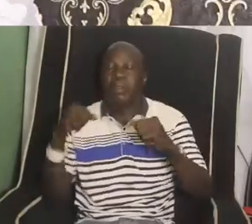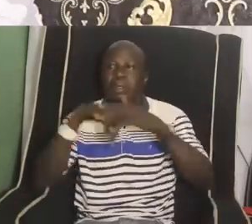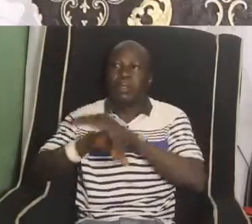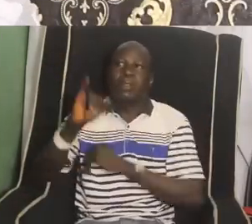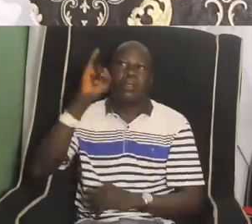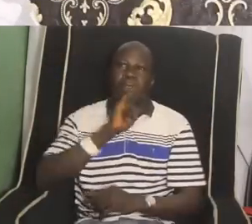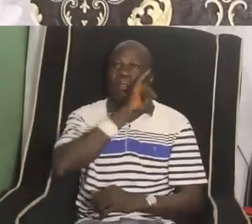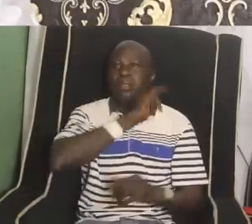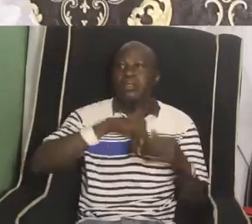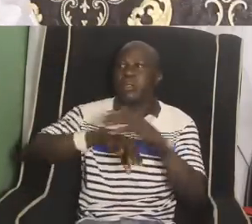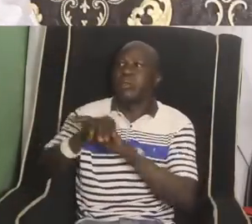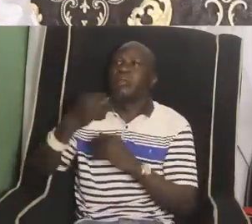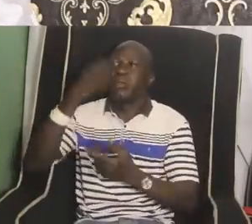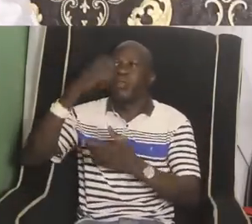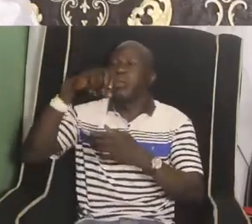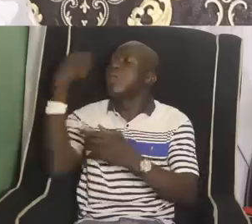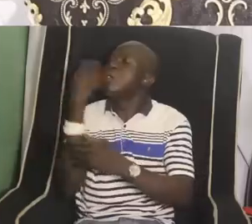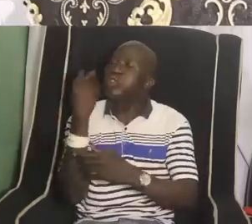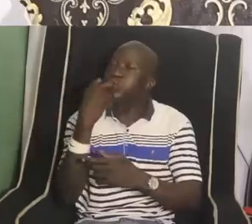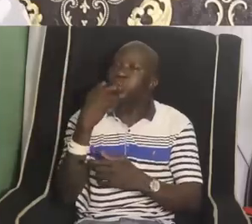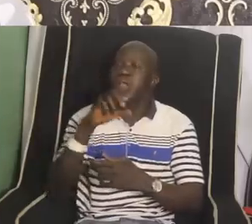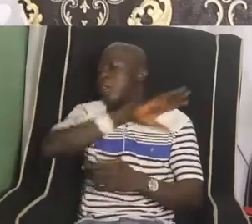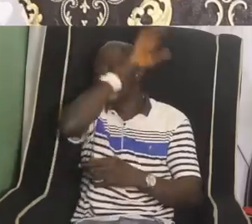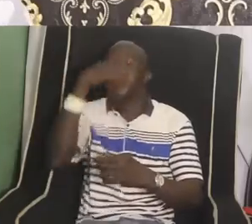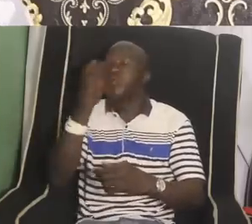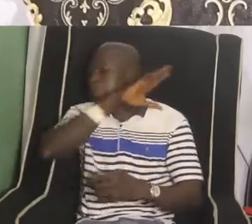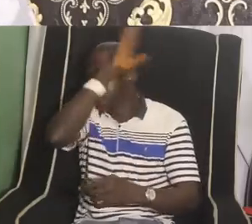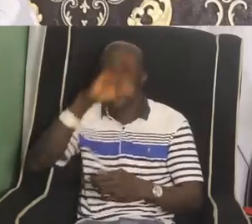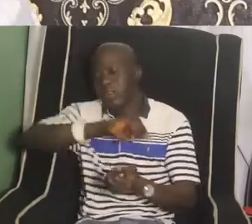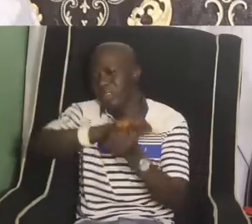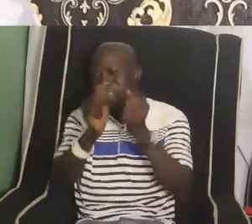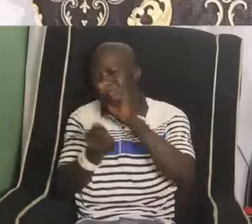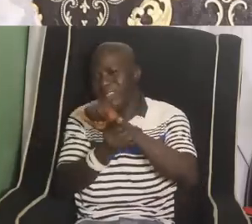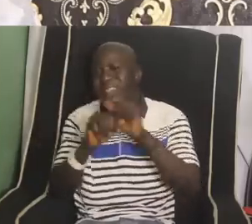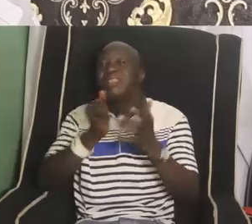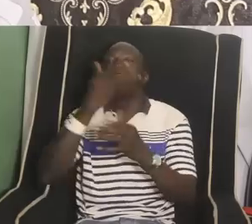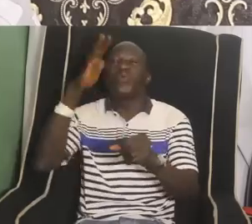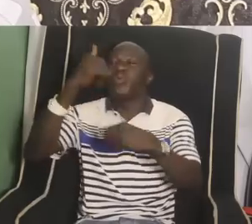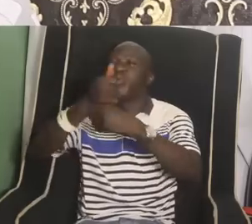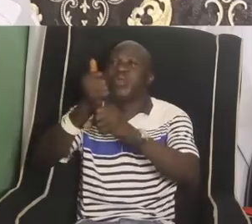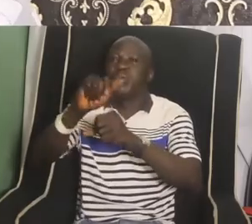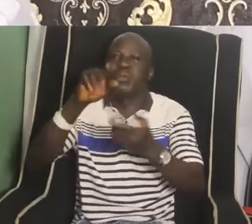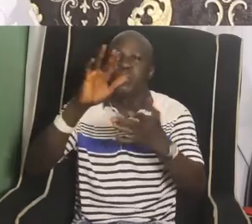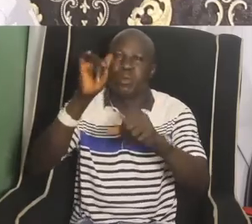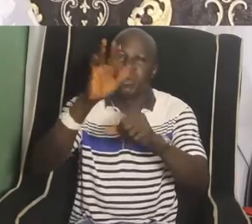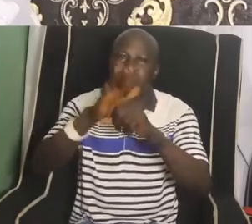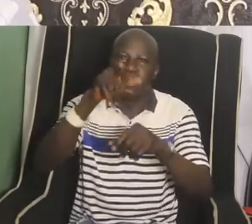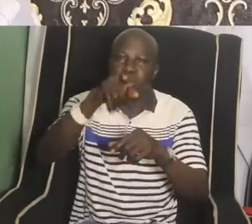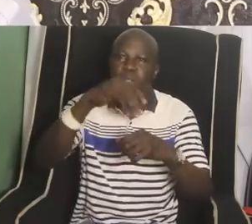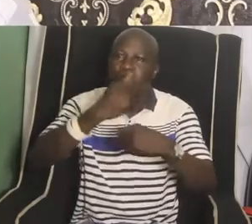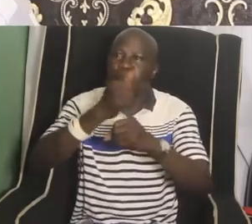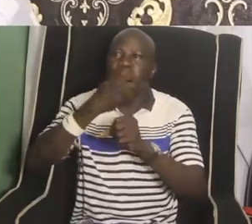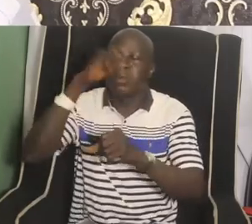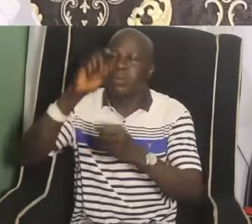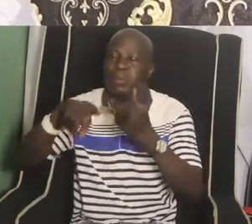in israel asoro se the one that speaks to you the one that never changes en to se leri fun the one that promised en to da maje mu